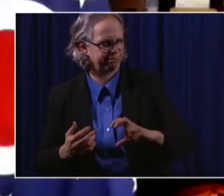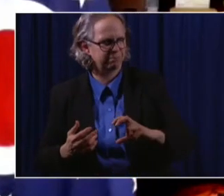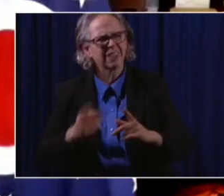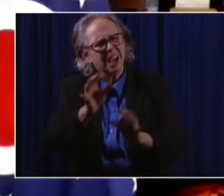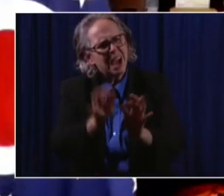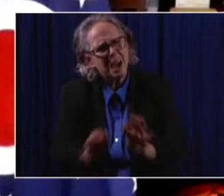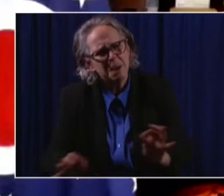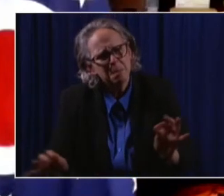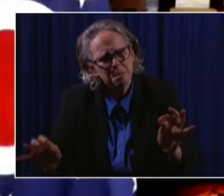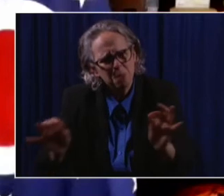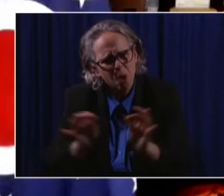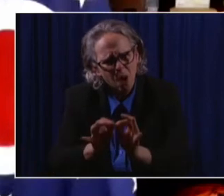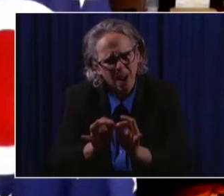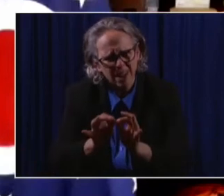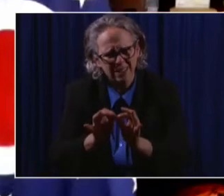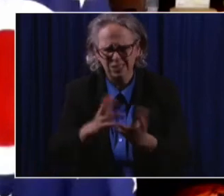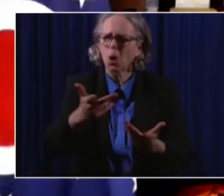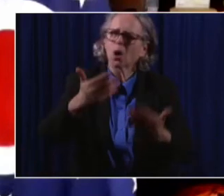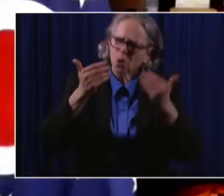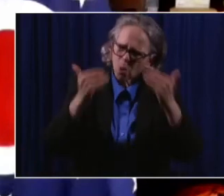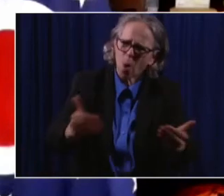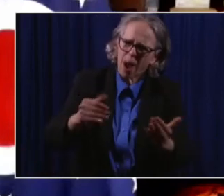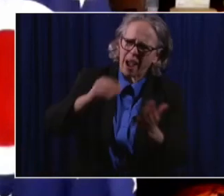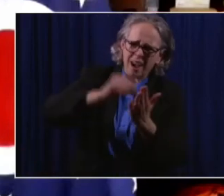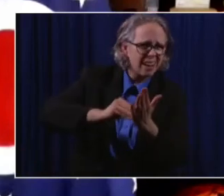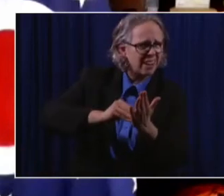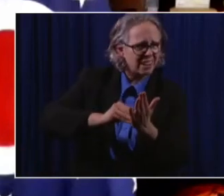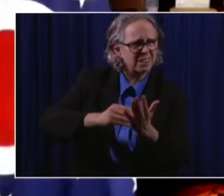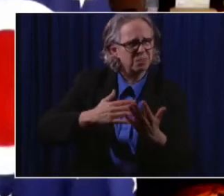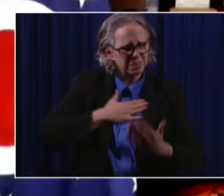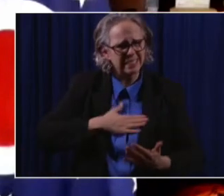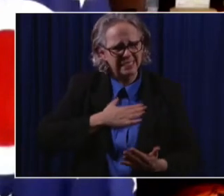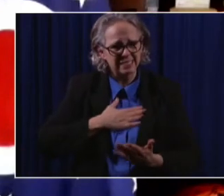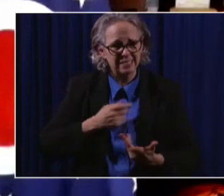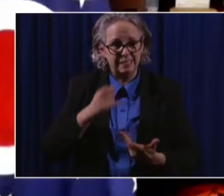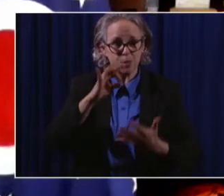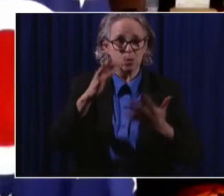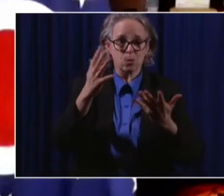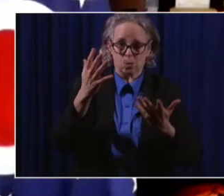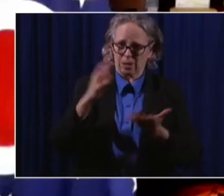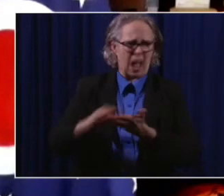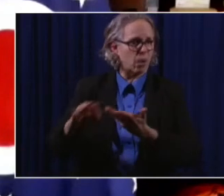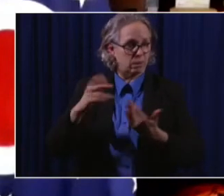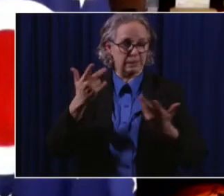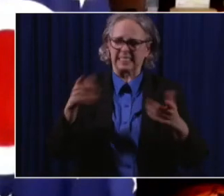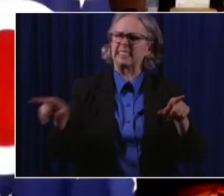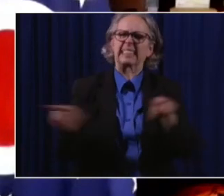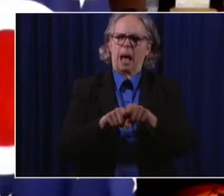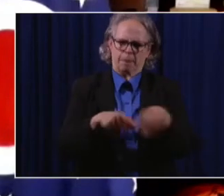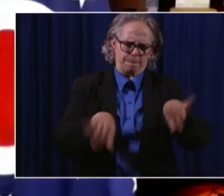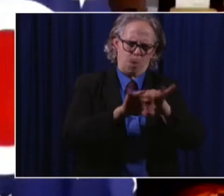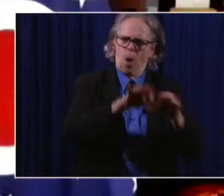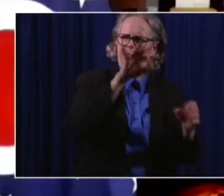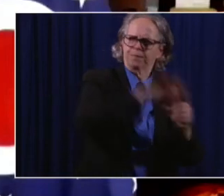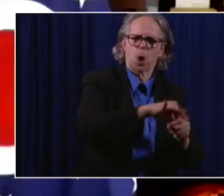form and be counted, just like we're going to be counted in our vote, we want to be counted in the census.